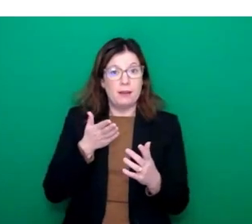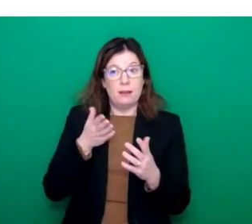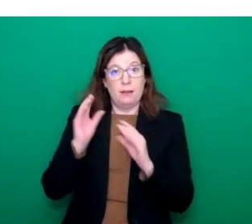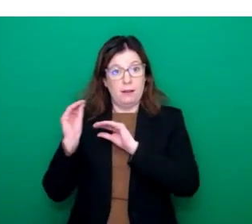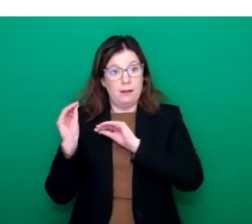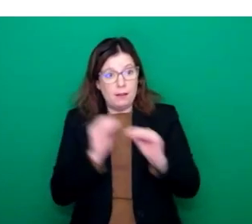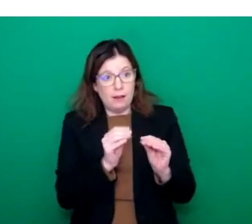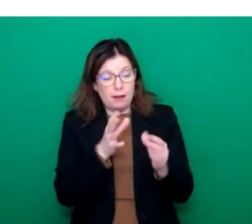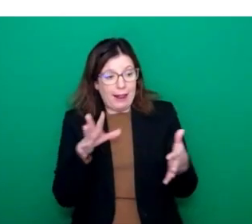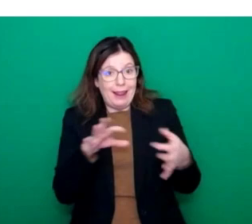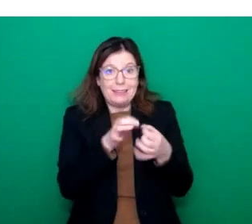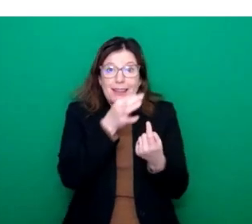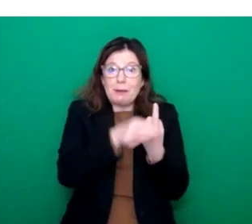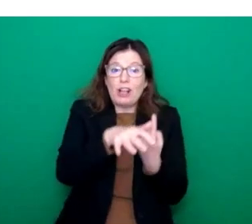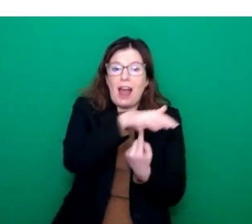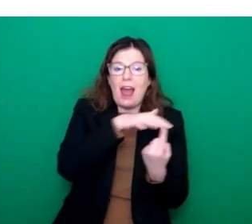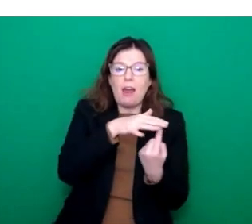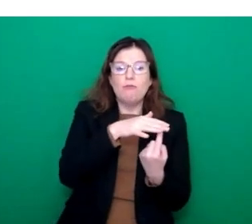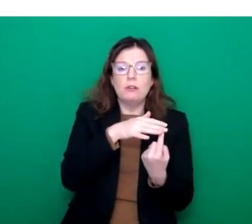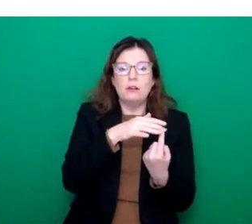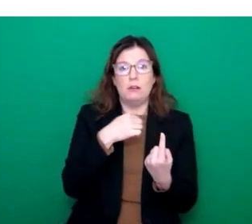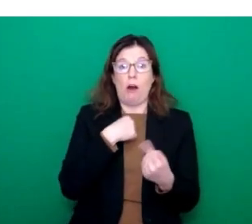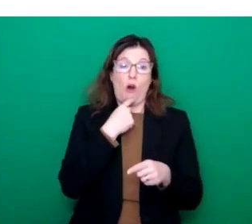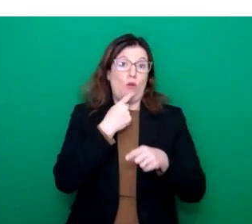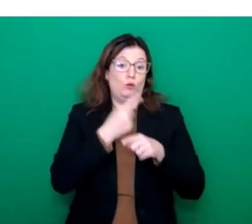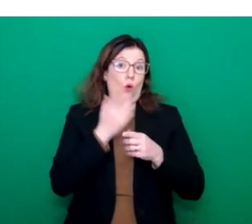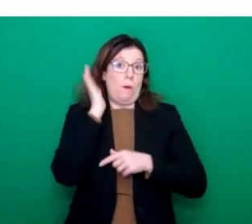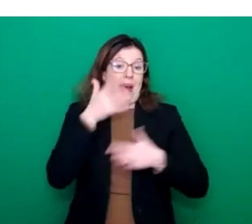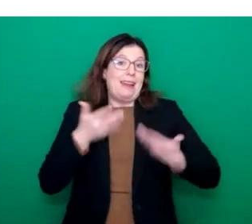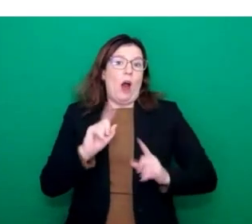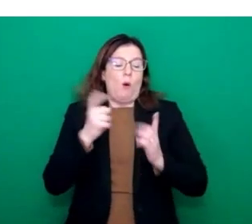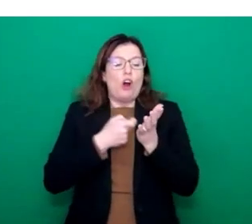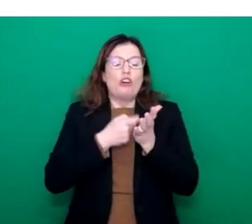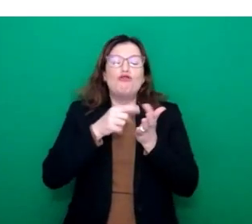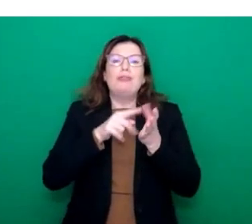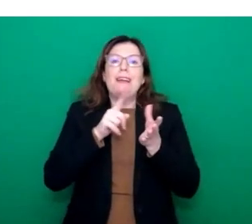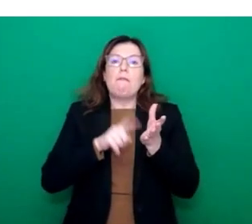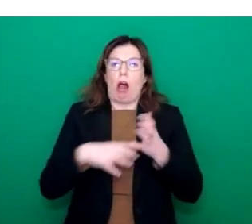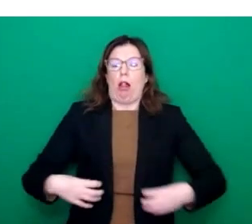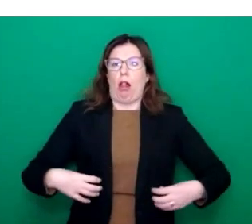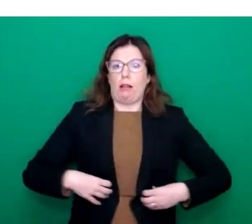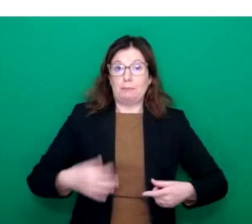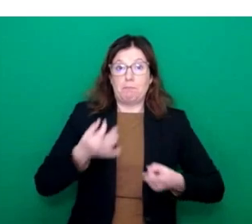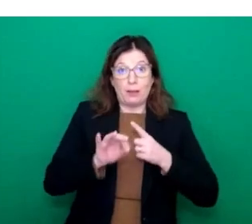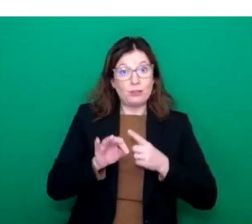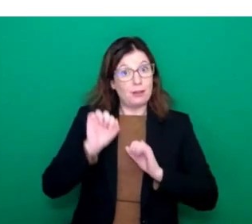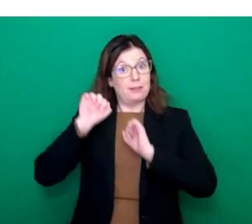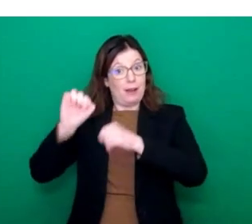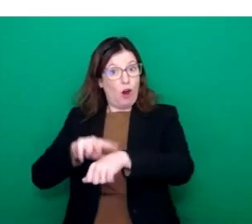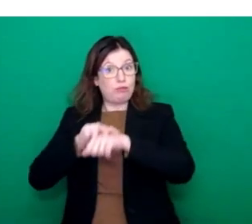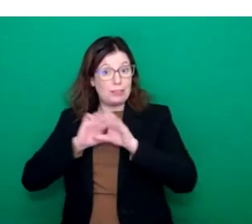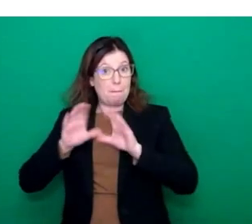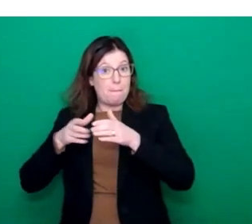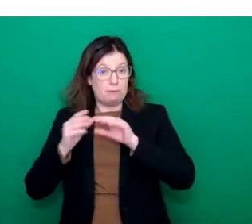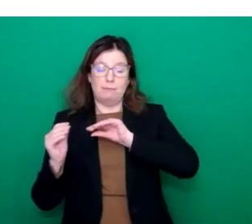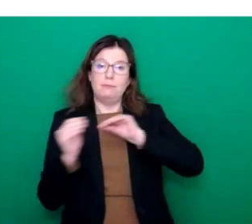specialism. I'm going to talk about the renal specialism. So there will be a module which is targeting and helping the